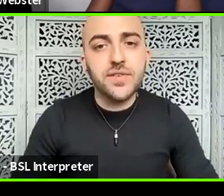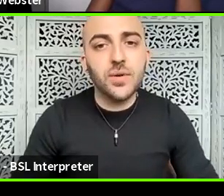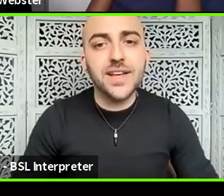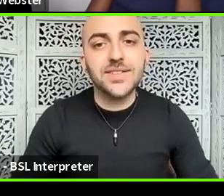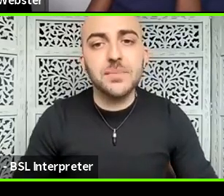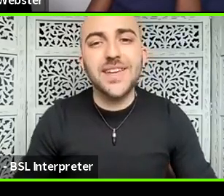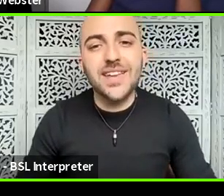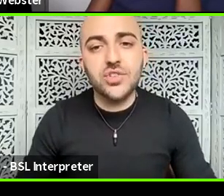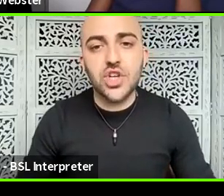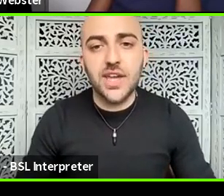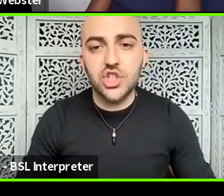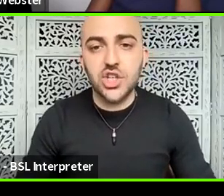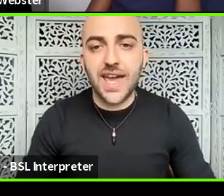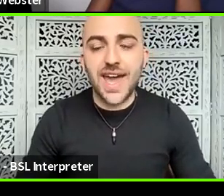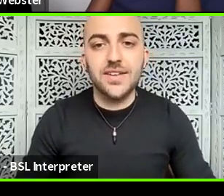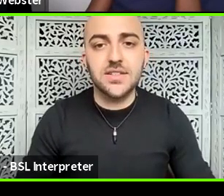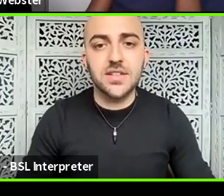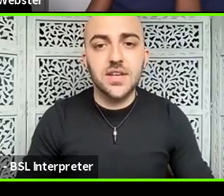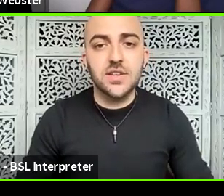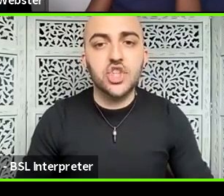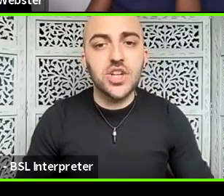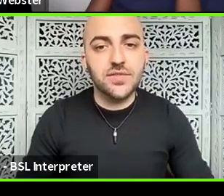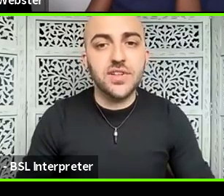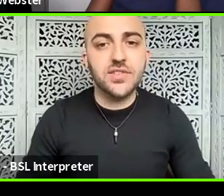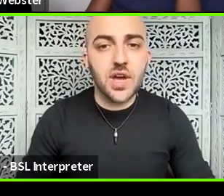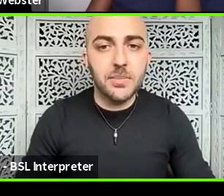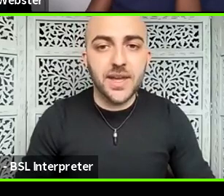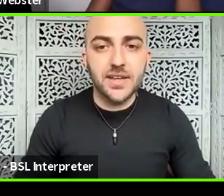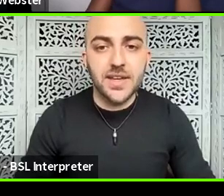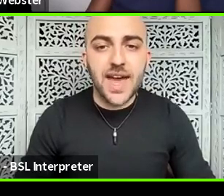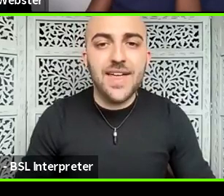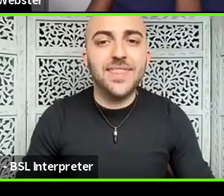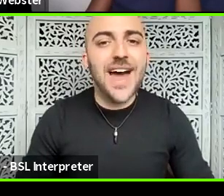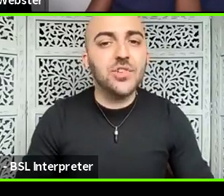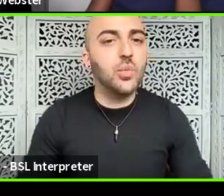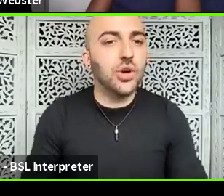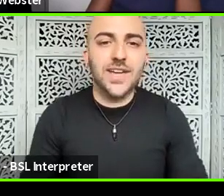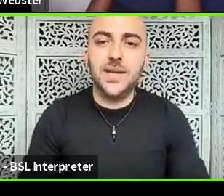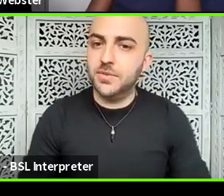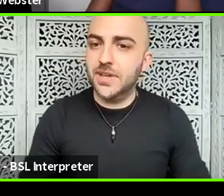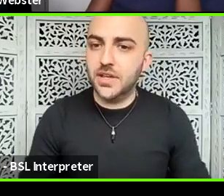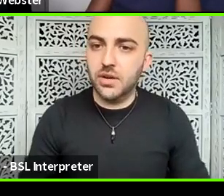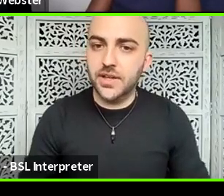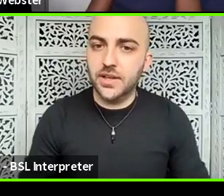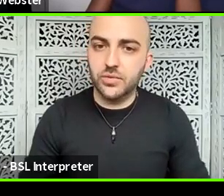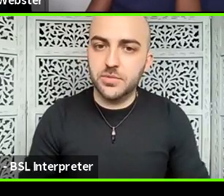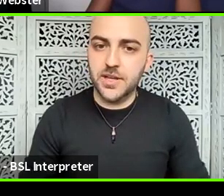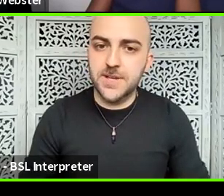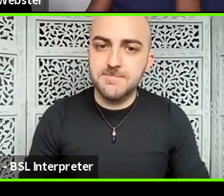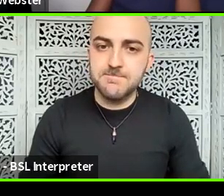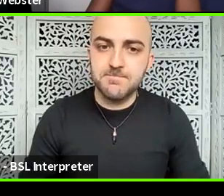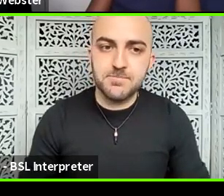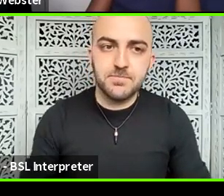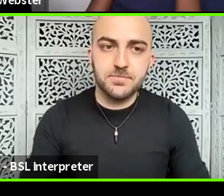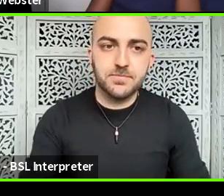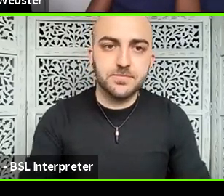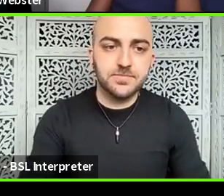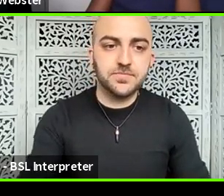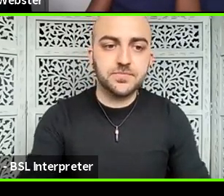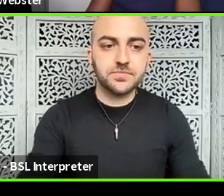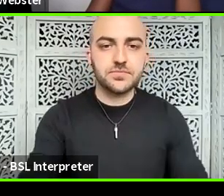So I do feel like something is changing and the shift is coming. And that's what keeps me going ultimately.